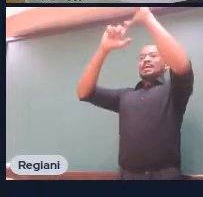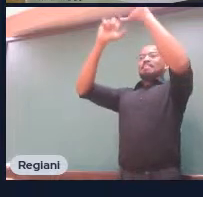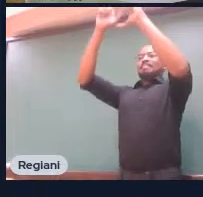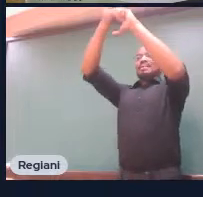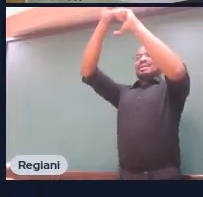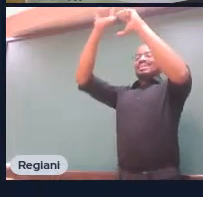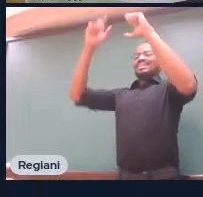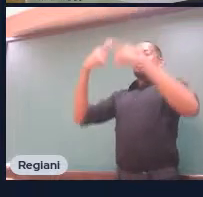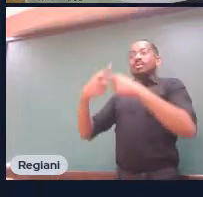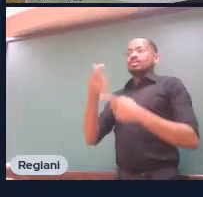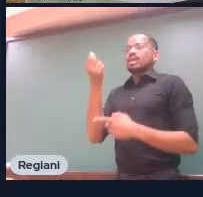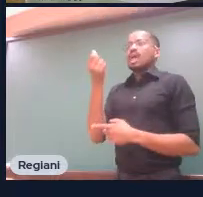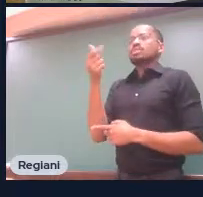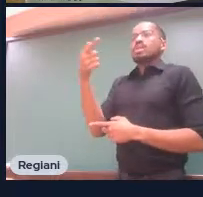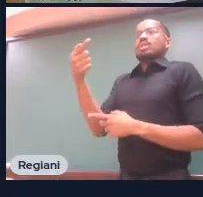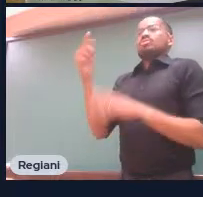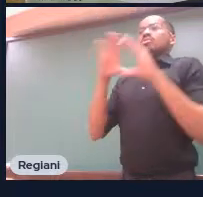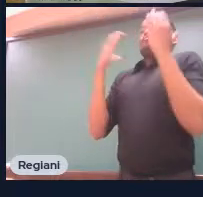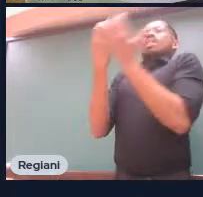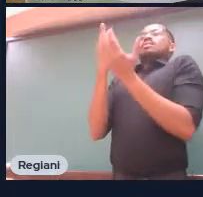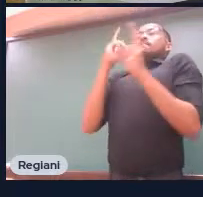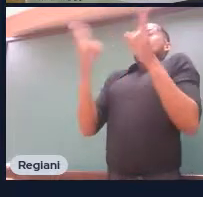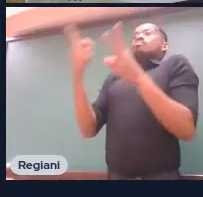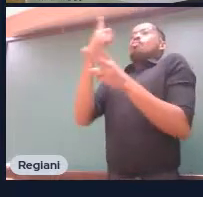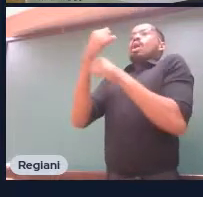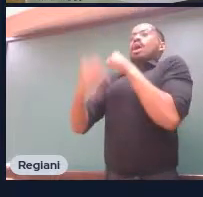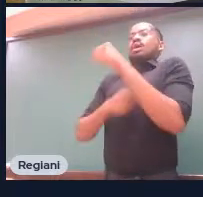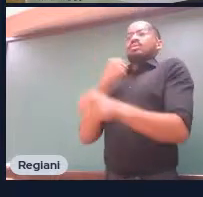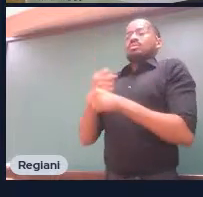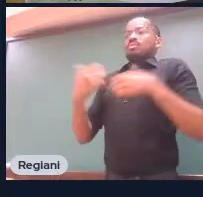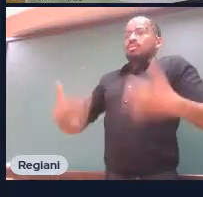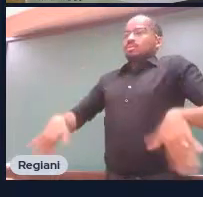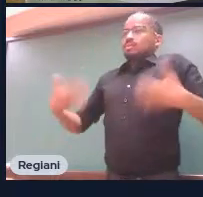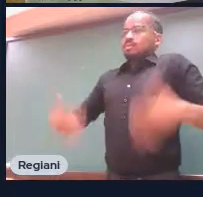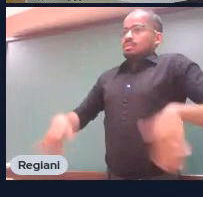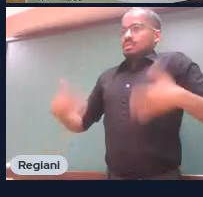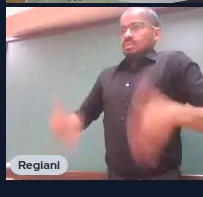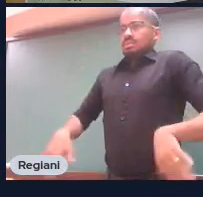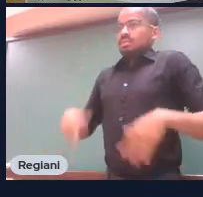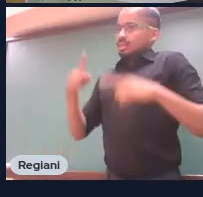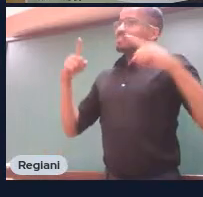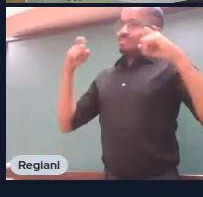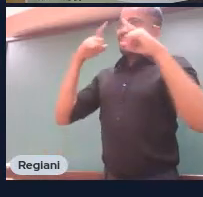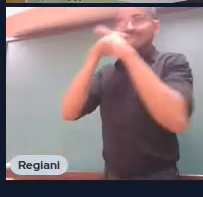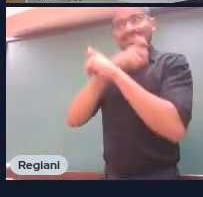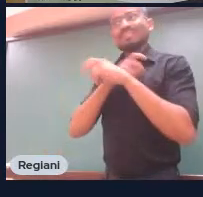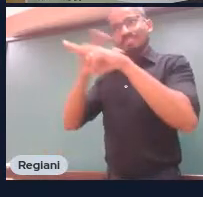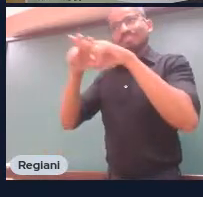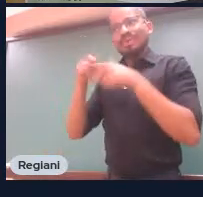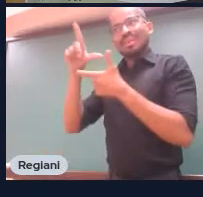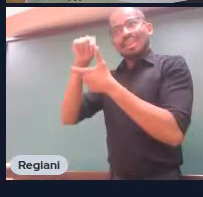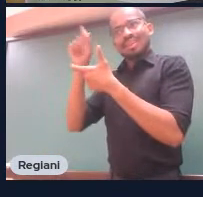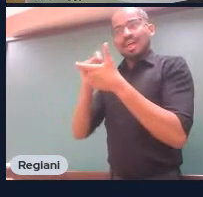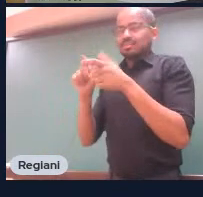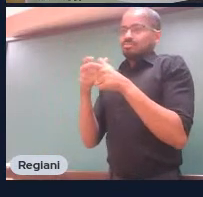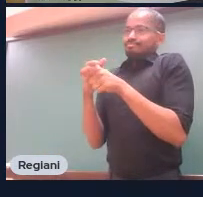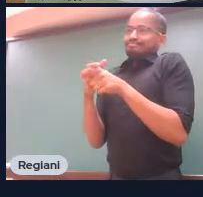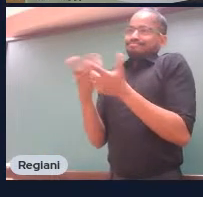doing 6, 7 conferences a year, just in lexicography, which is a tiny, tiny field, is more than